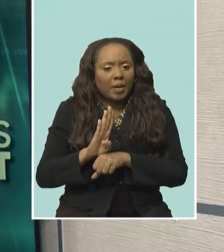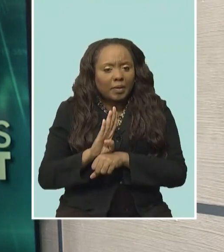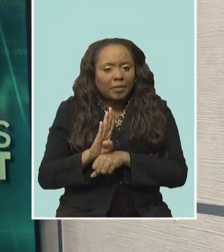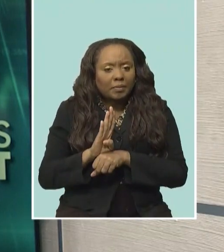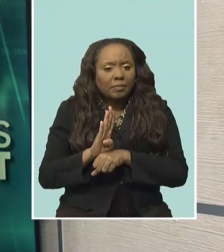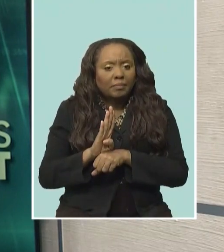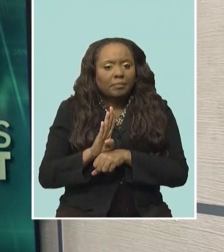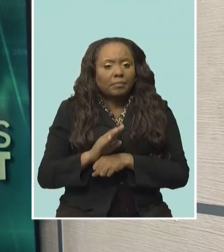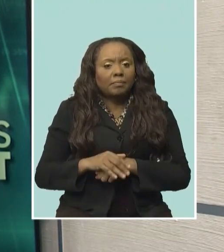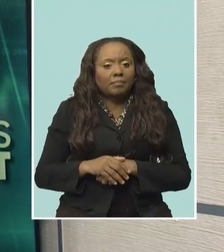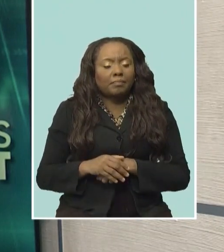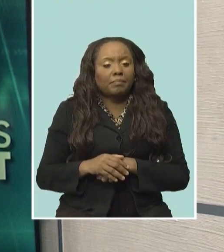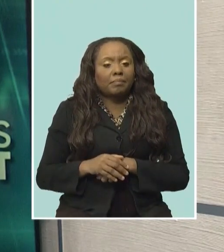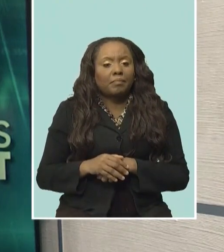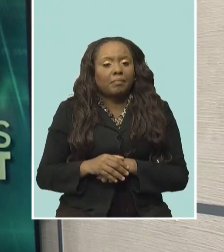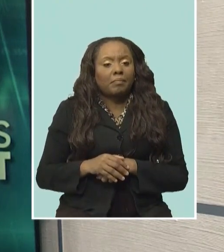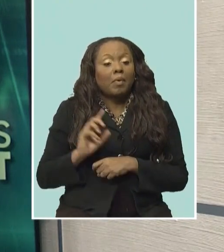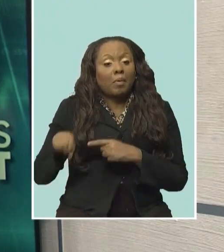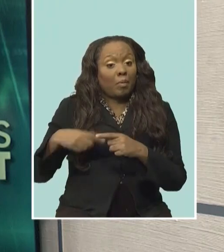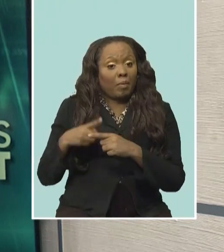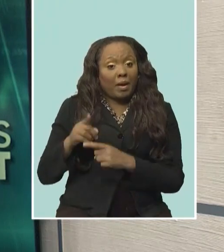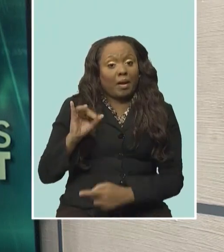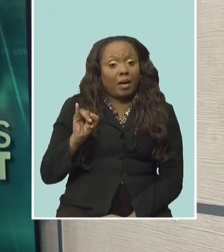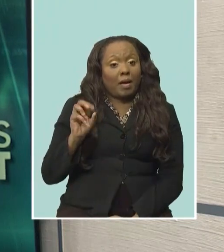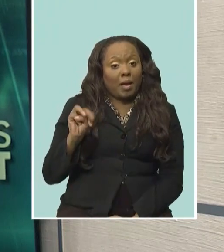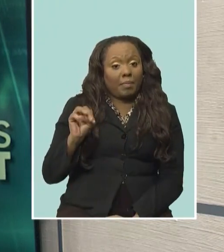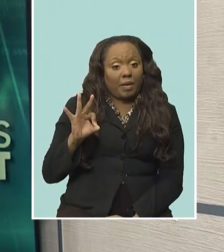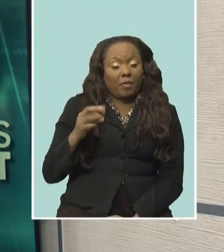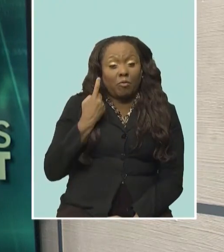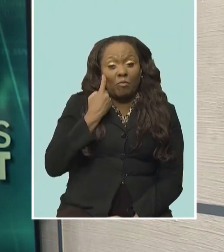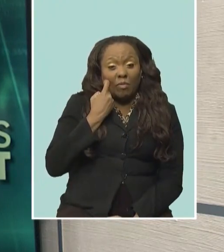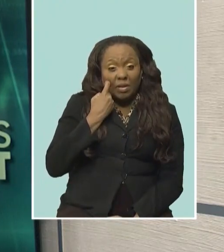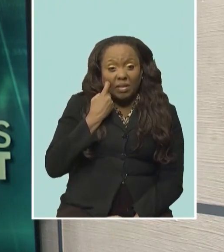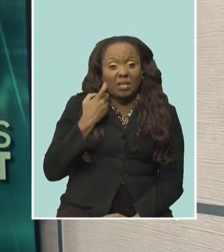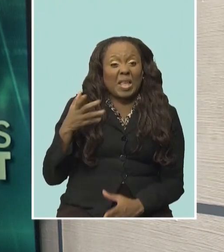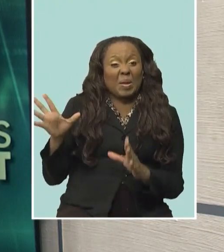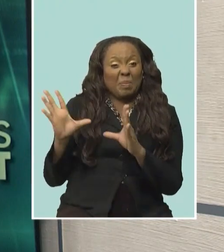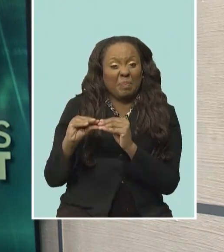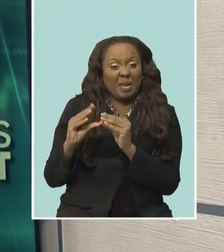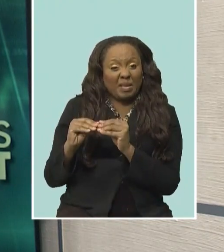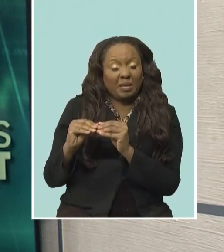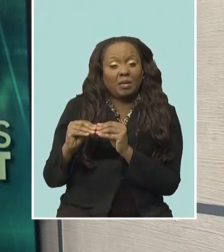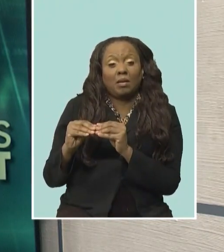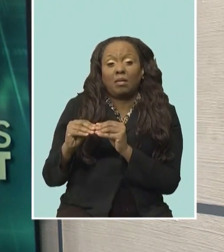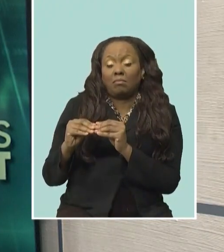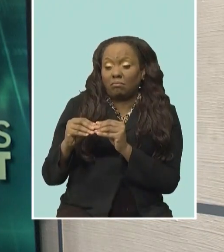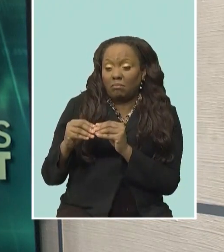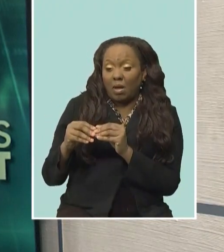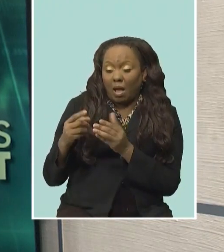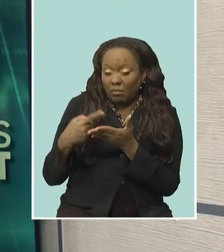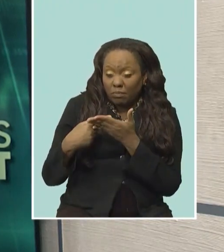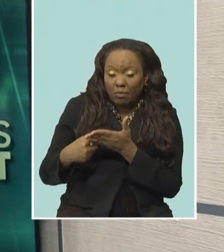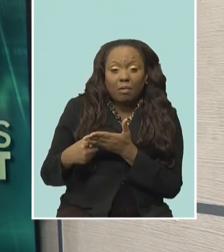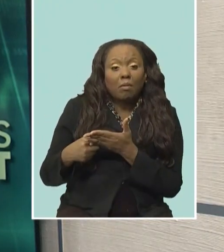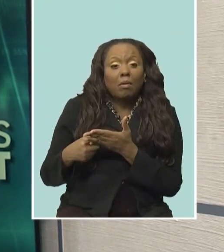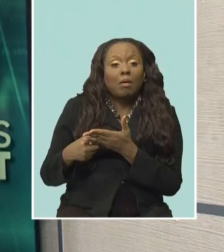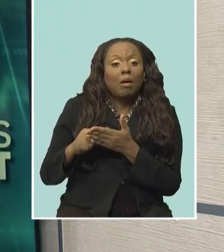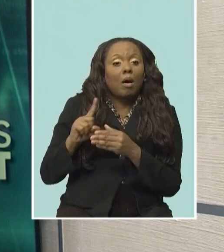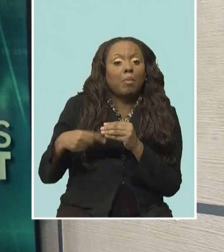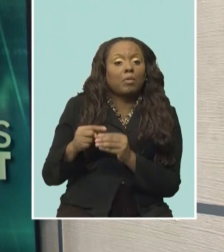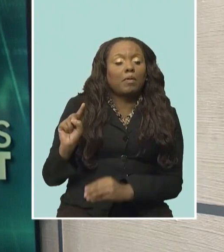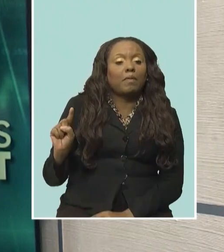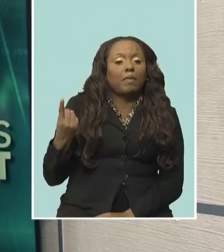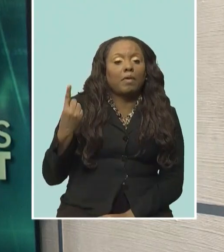Fund's completion of the first reviews of the Extended Fund Facility and Resilience and Sustainability Facility